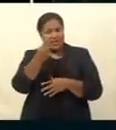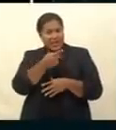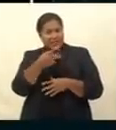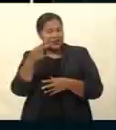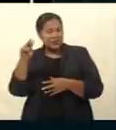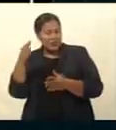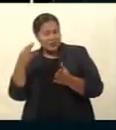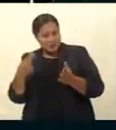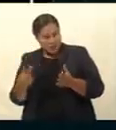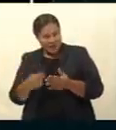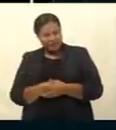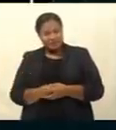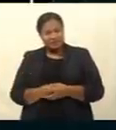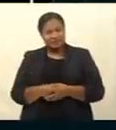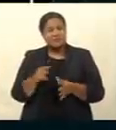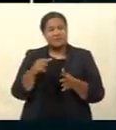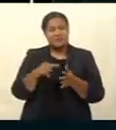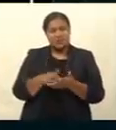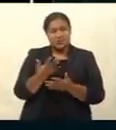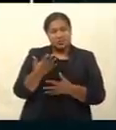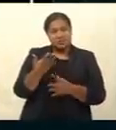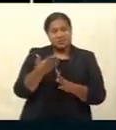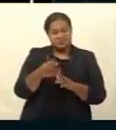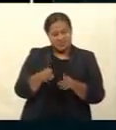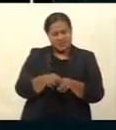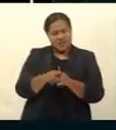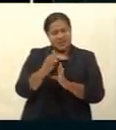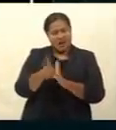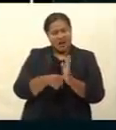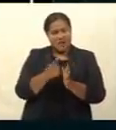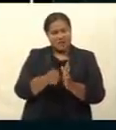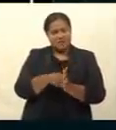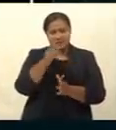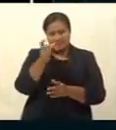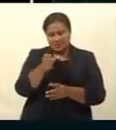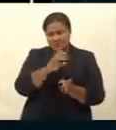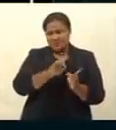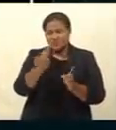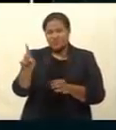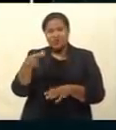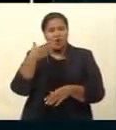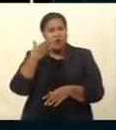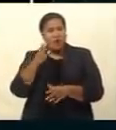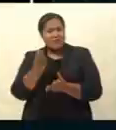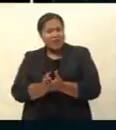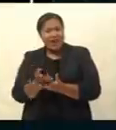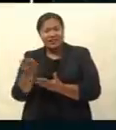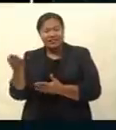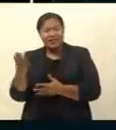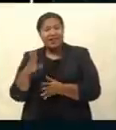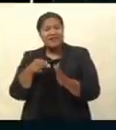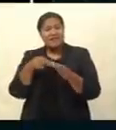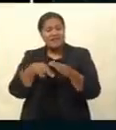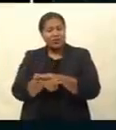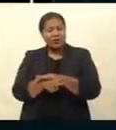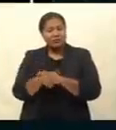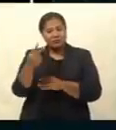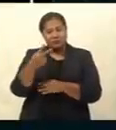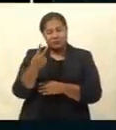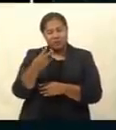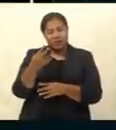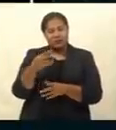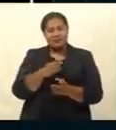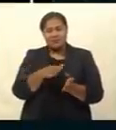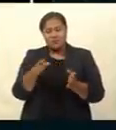p.m. On Tuesday, between the same hours, the patient visited the Hot Bread Kitchen in Navua from 12 p.m. to 2